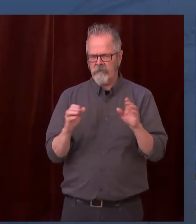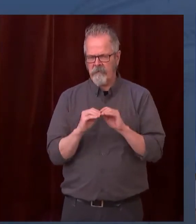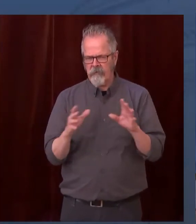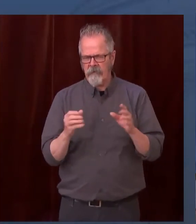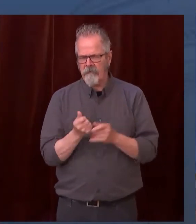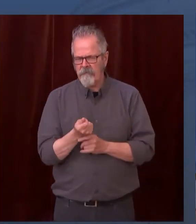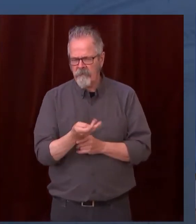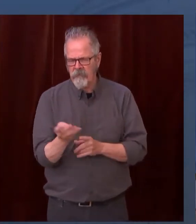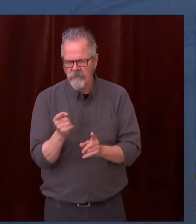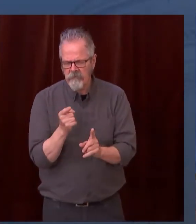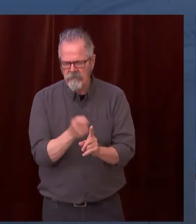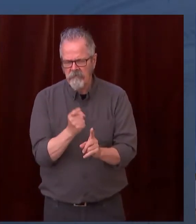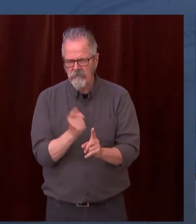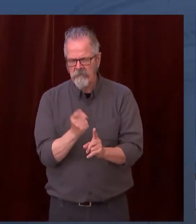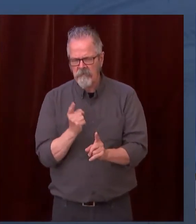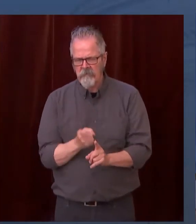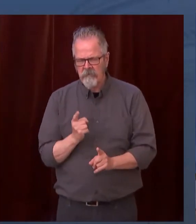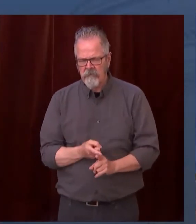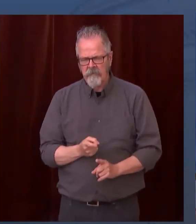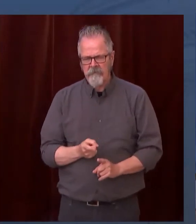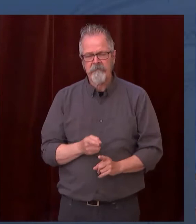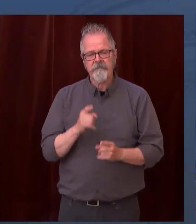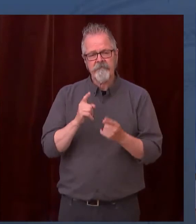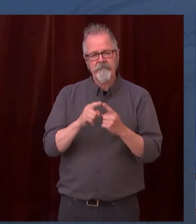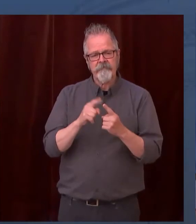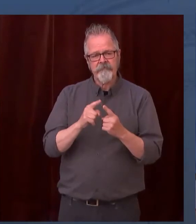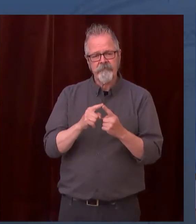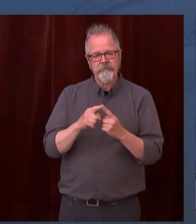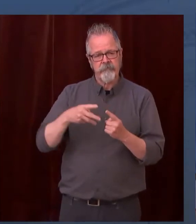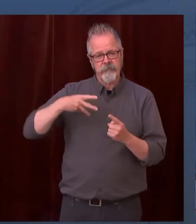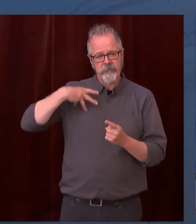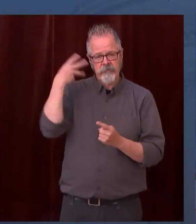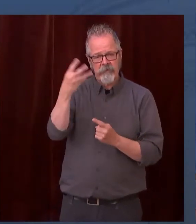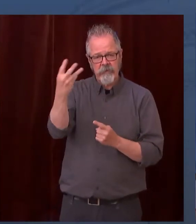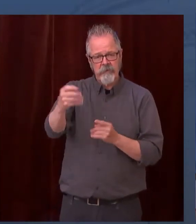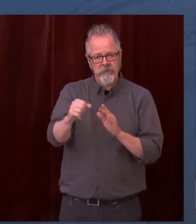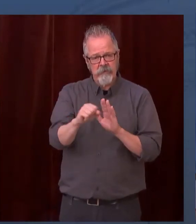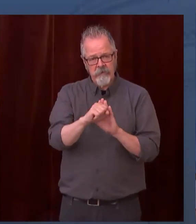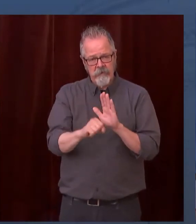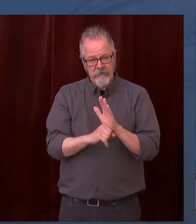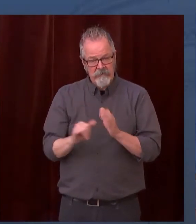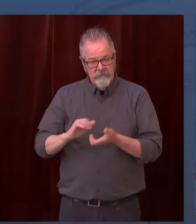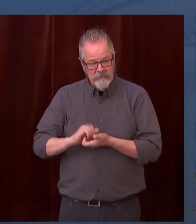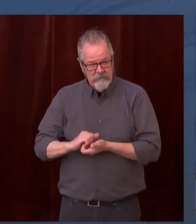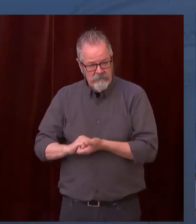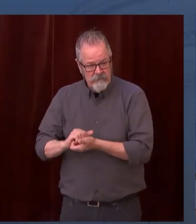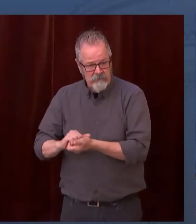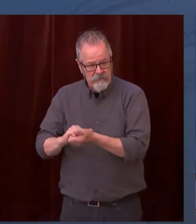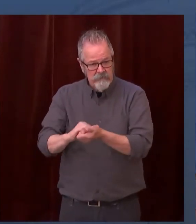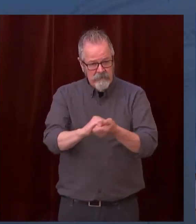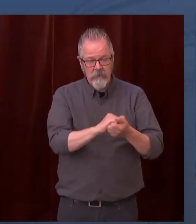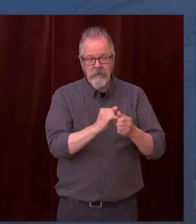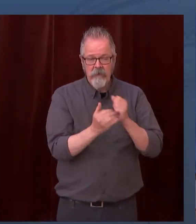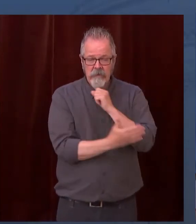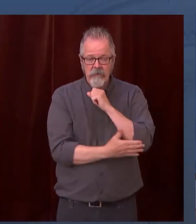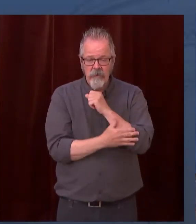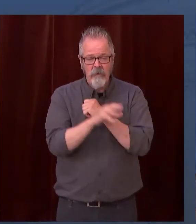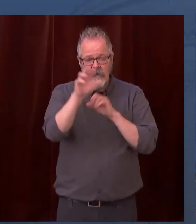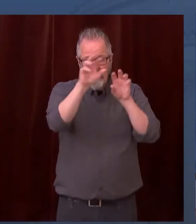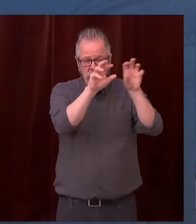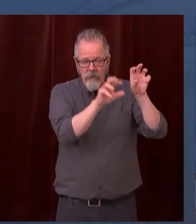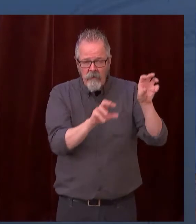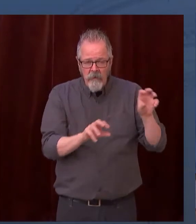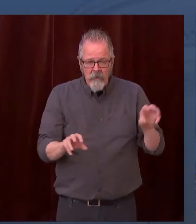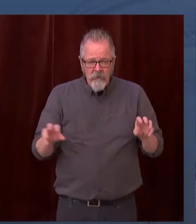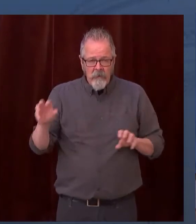The state has delivered or will deliver 3.6 million masks to low-income people to make sure that they were